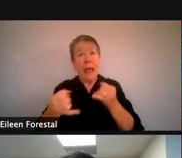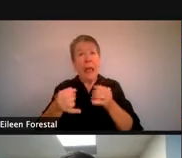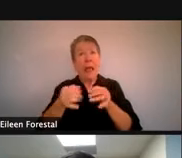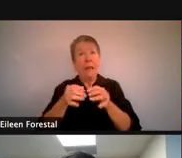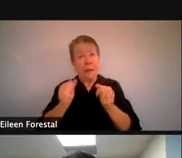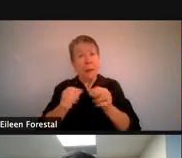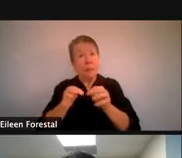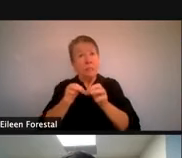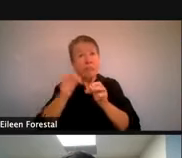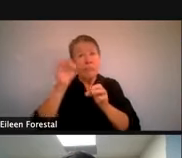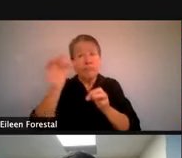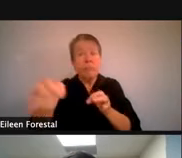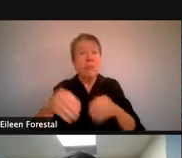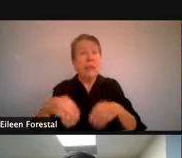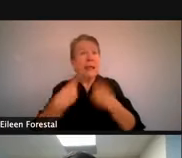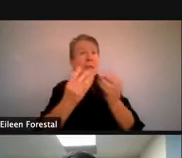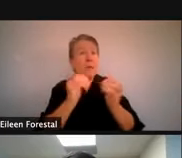applicants?